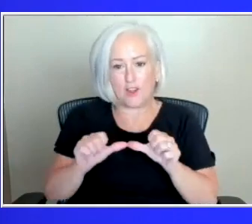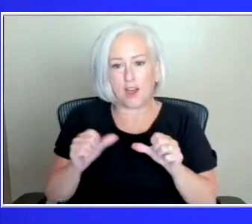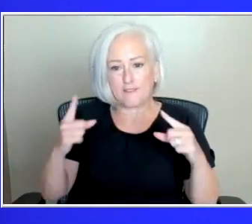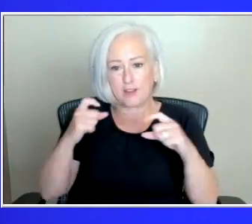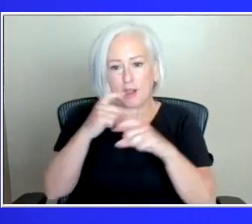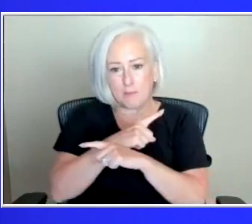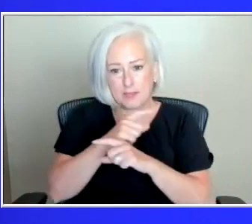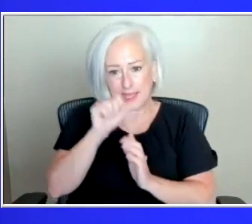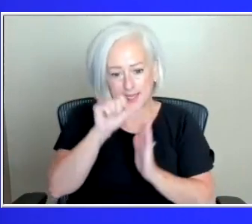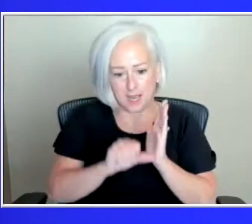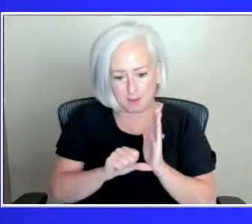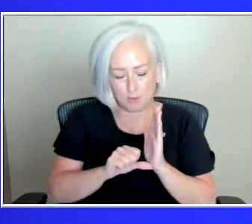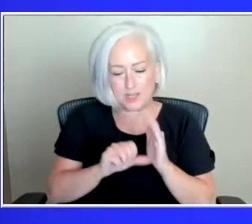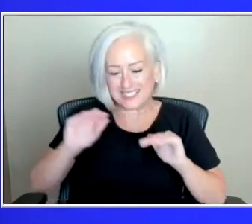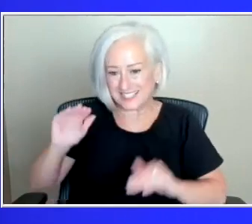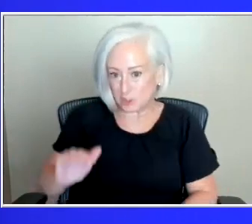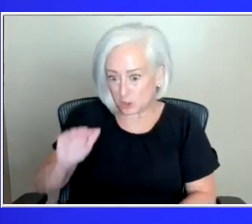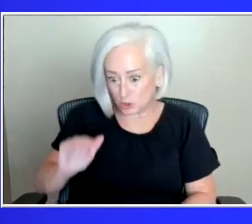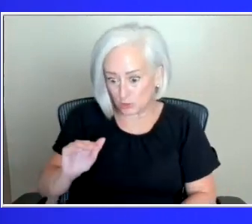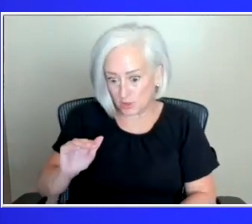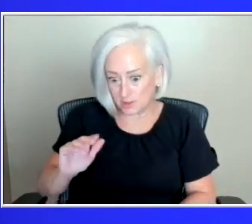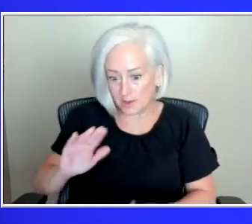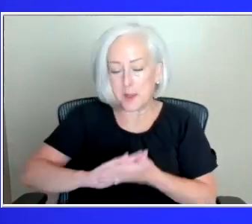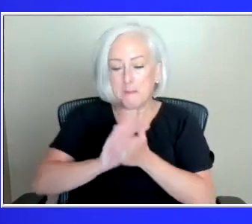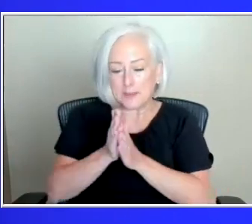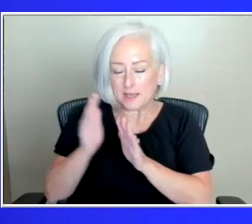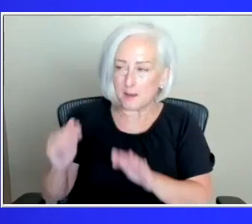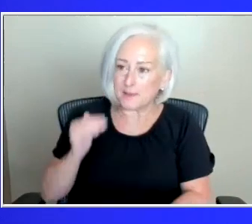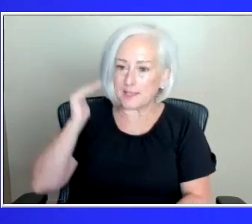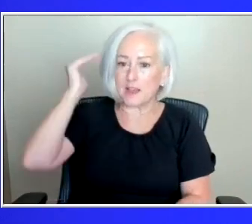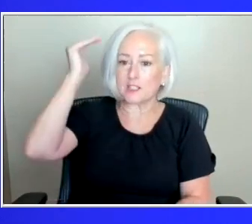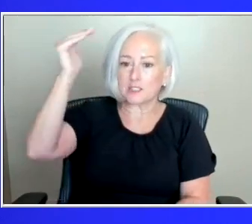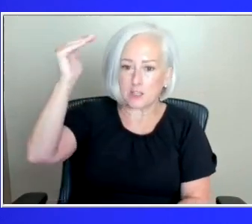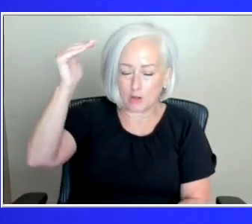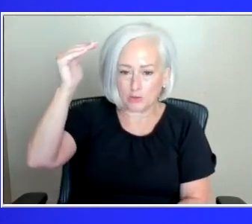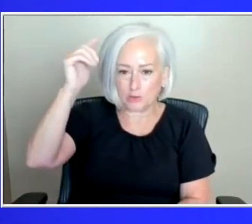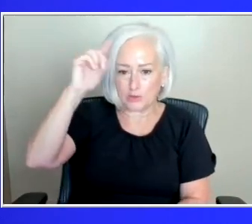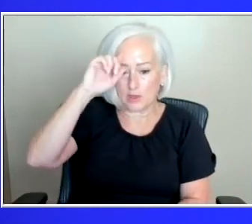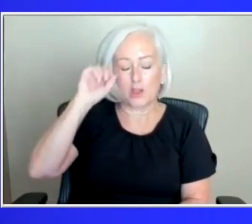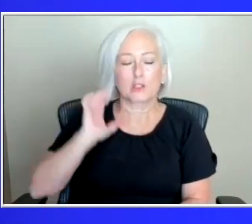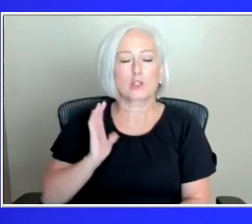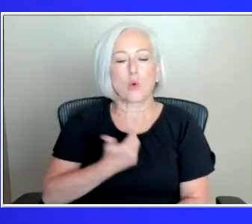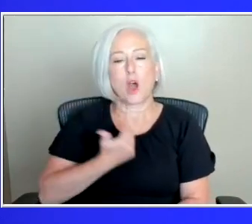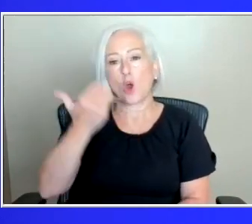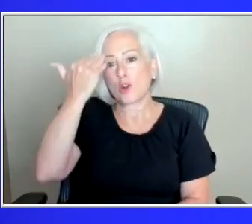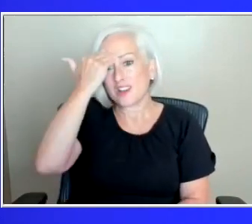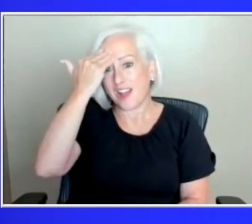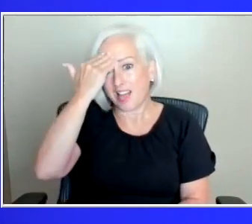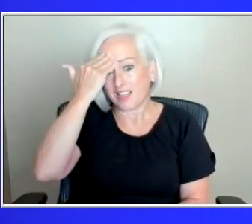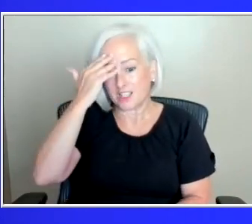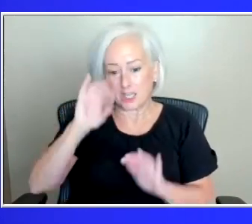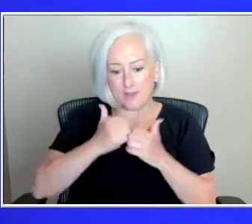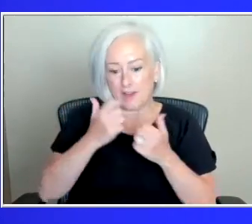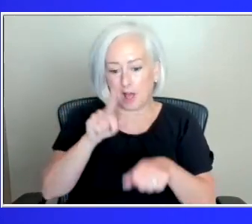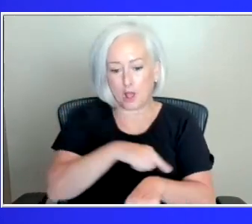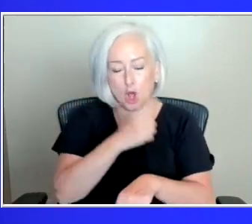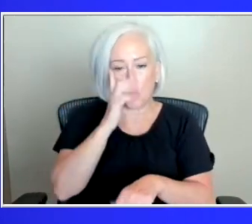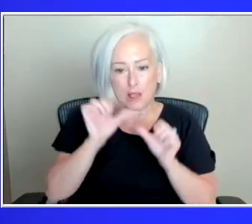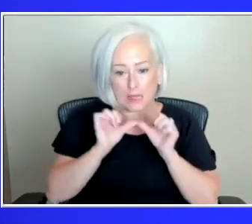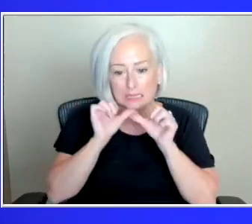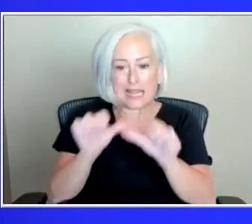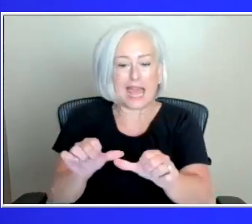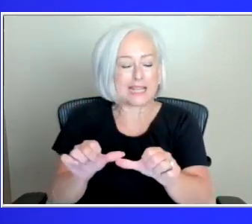into adulthood. And so our knowledge of how long these valves will last is just not there yet.